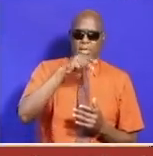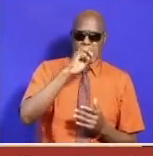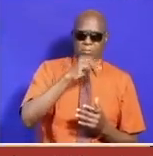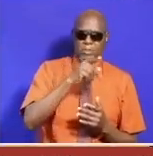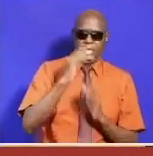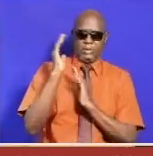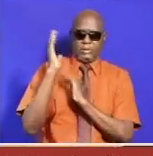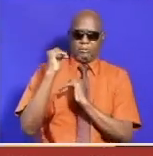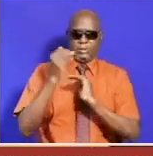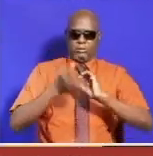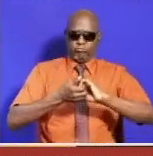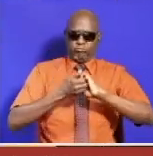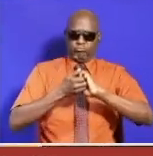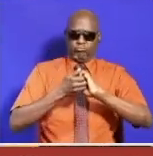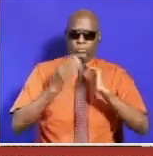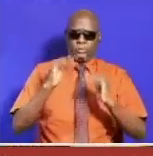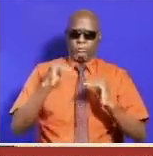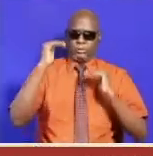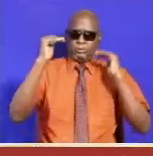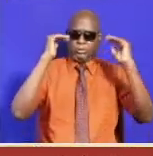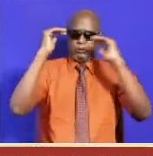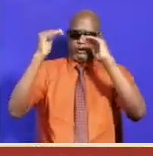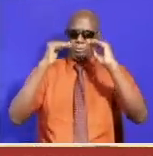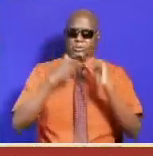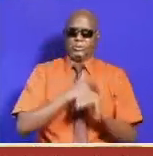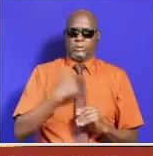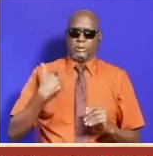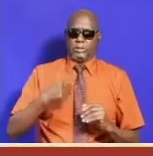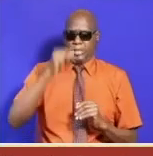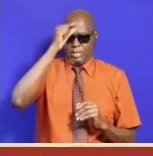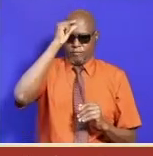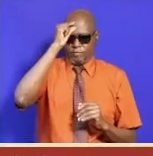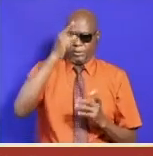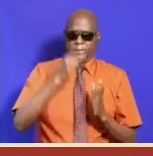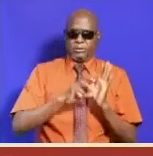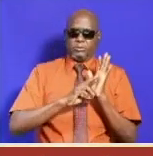to engage with senior Chinese government representatives, focusing on strengthening